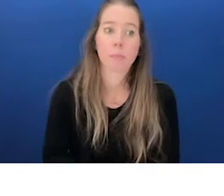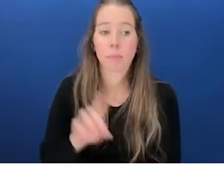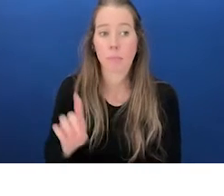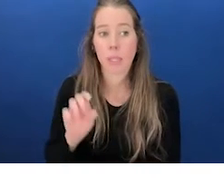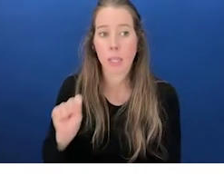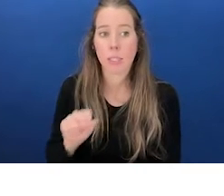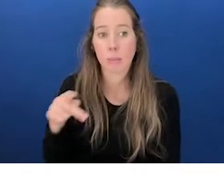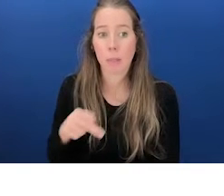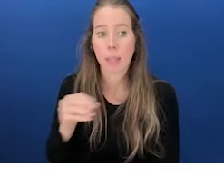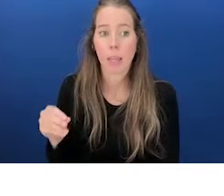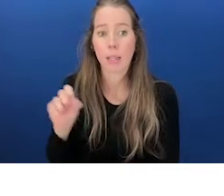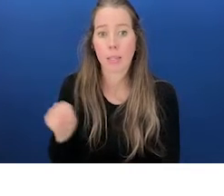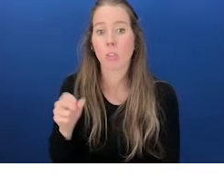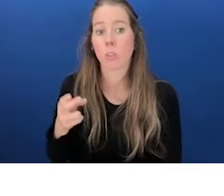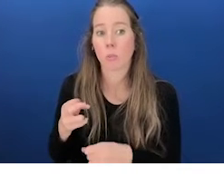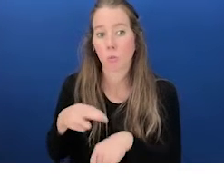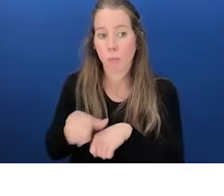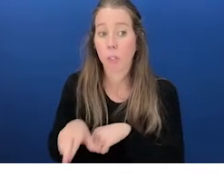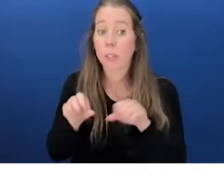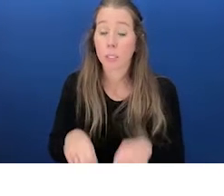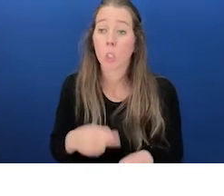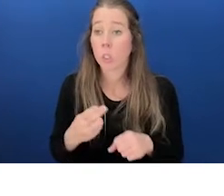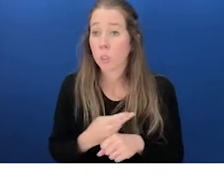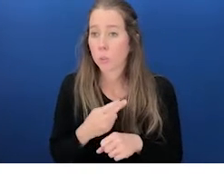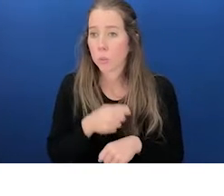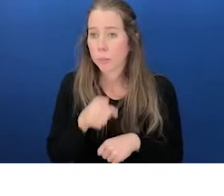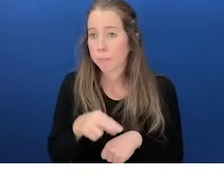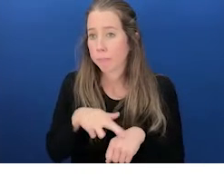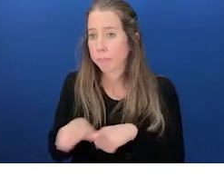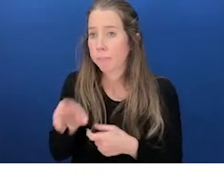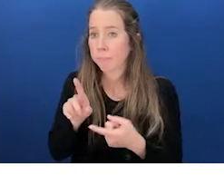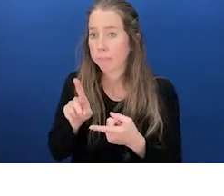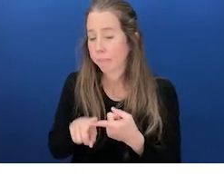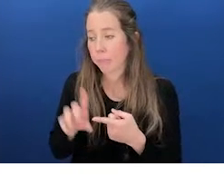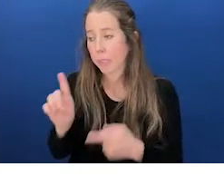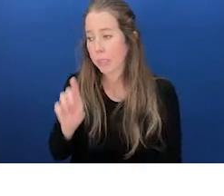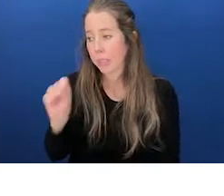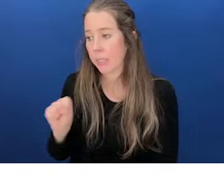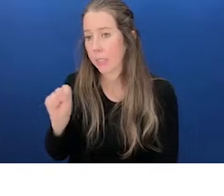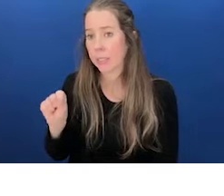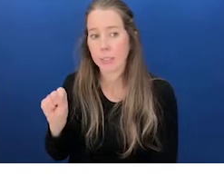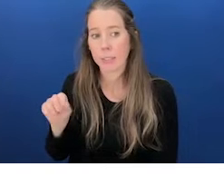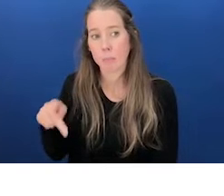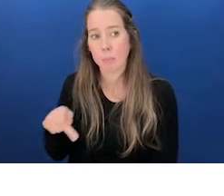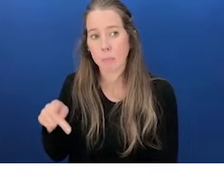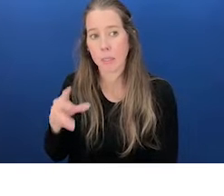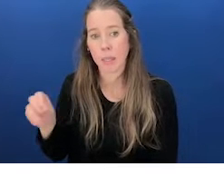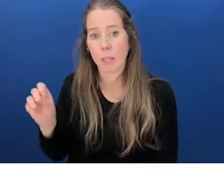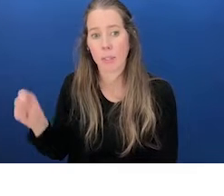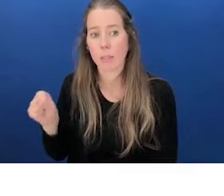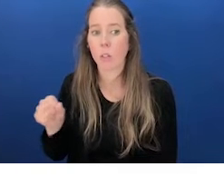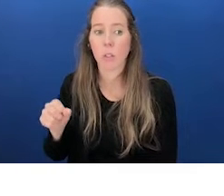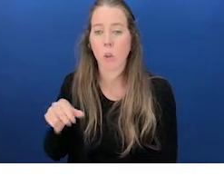DSPNS referrals uses, you can use this referral to refer students to DSPNS. This referral will not show up on